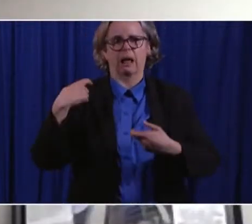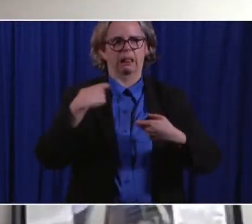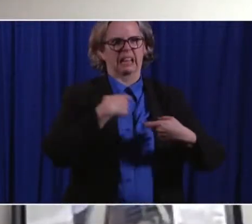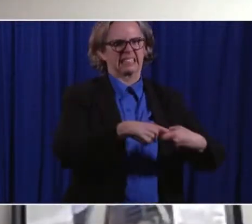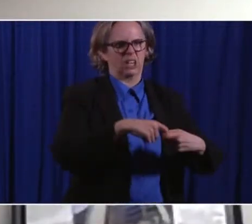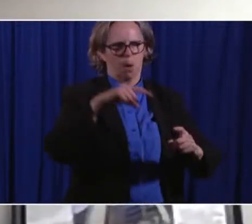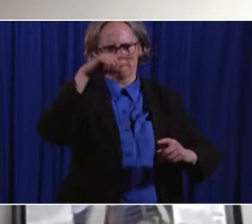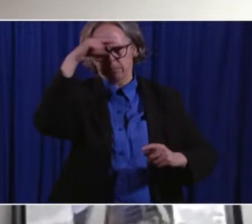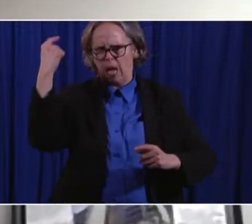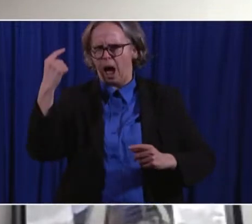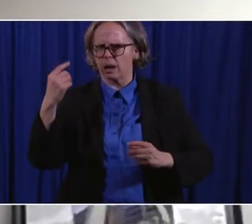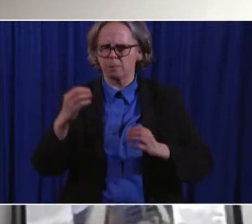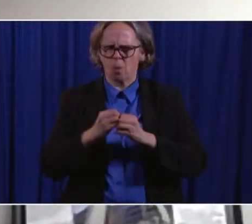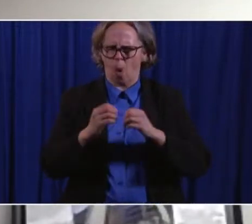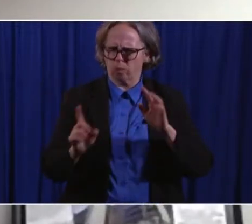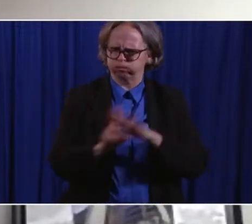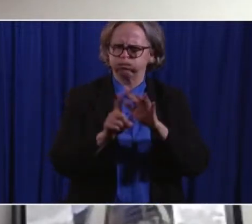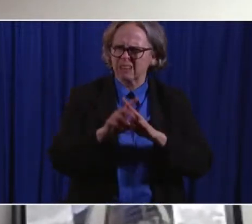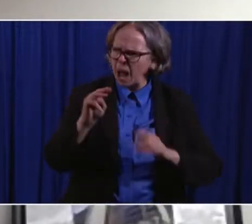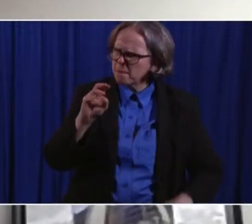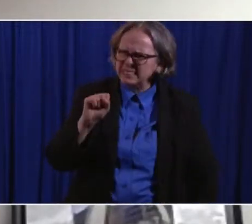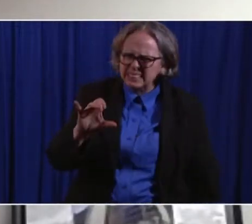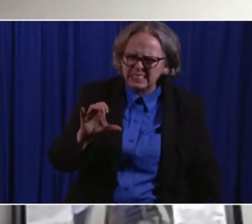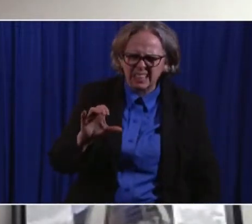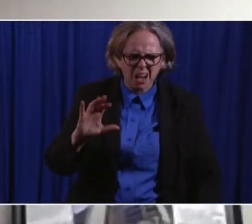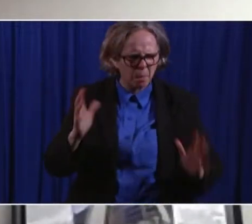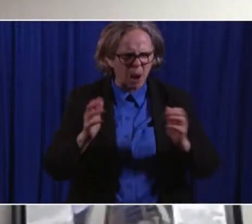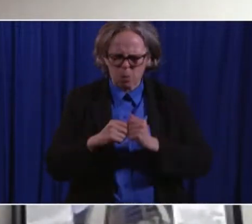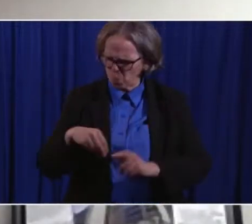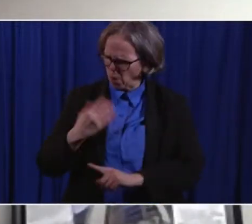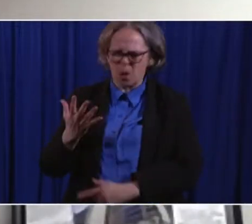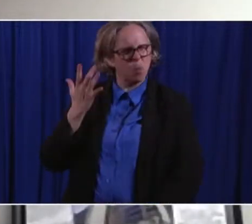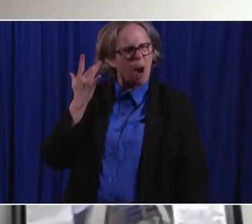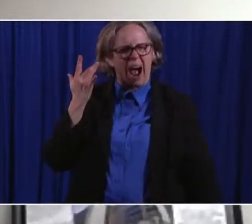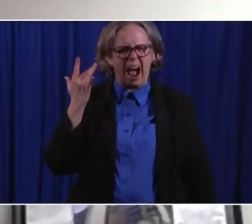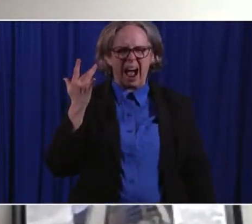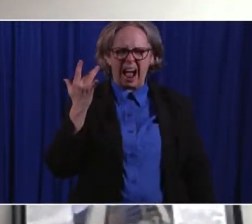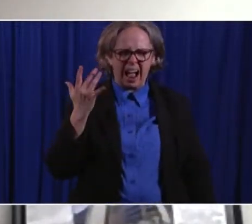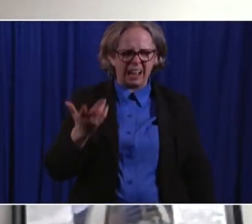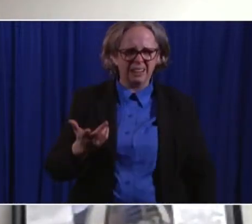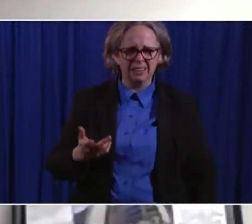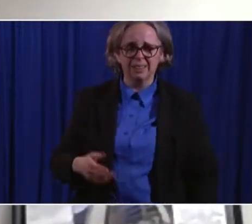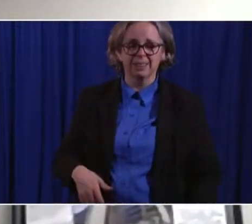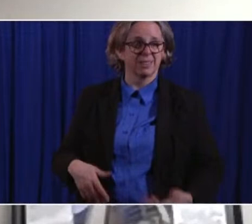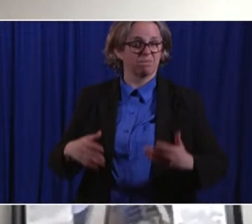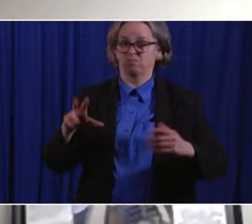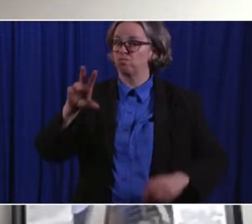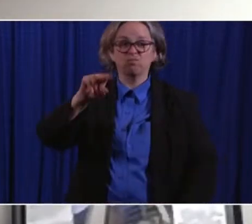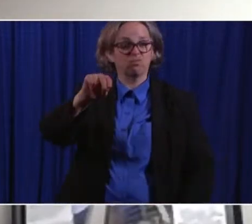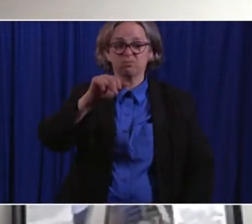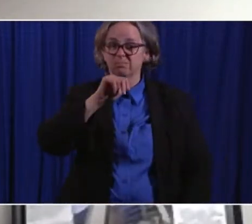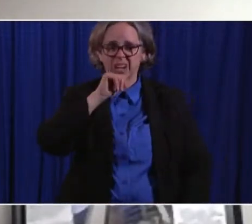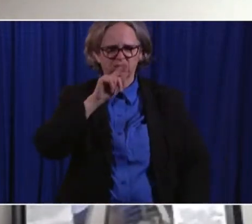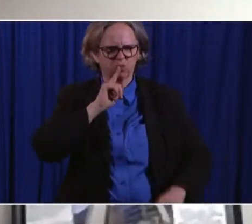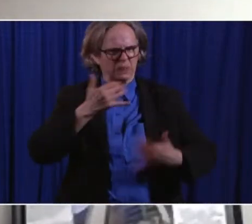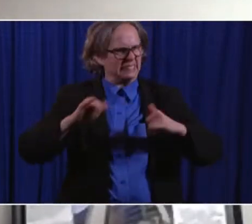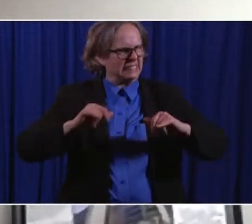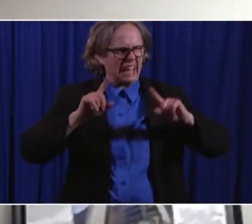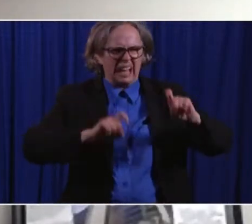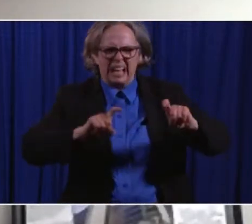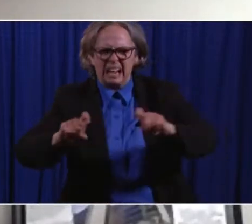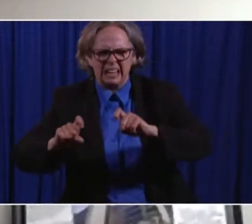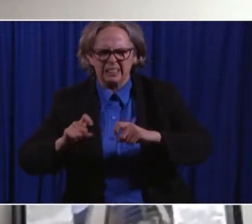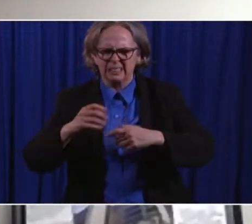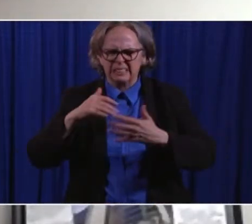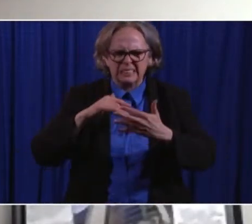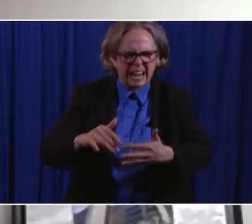We don't. There's been a lot of look into this, and we're trying to extrapolate kind of studies from Kawasaki's disease, which kind of